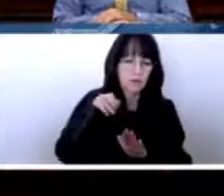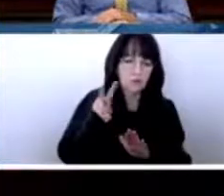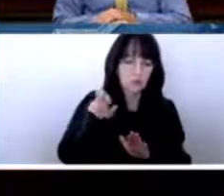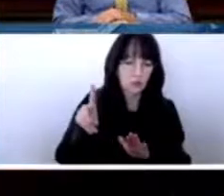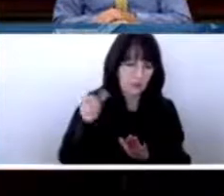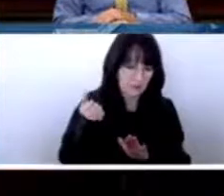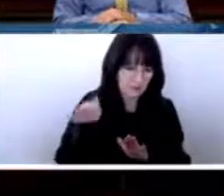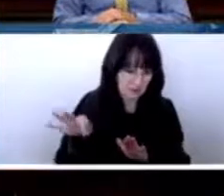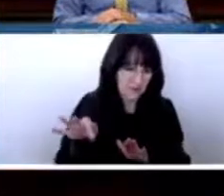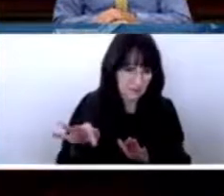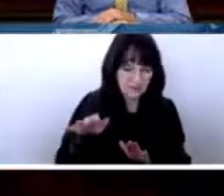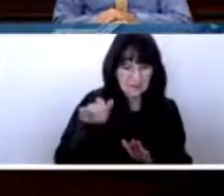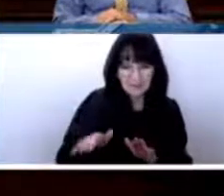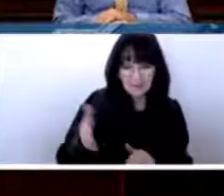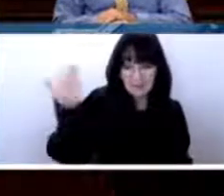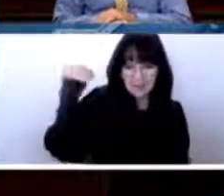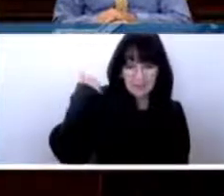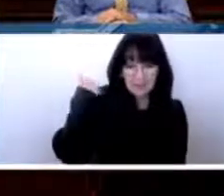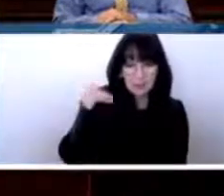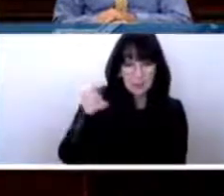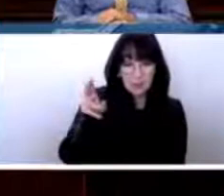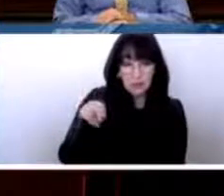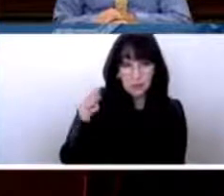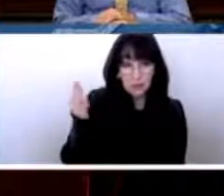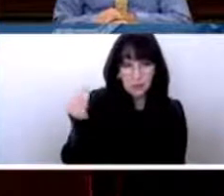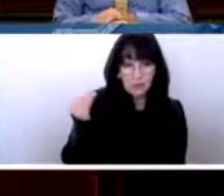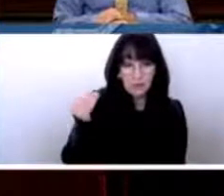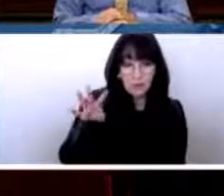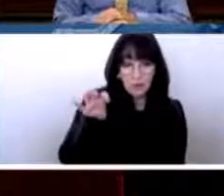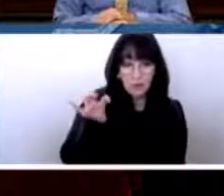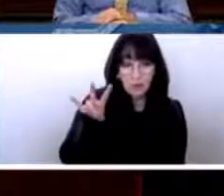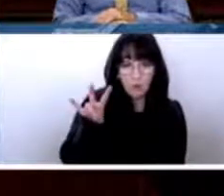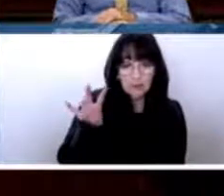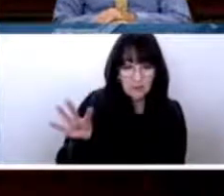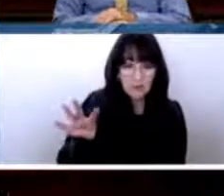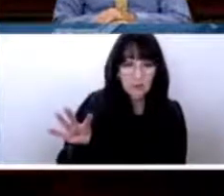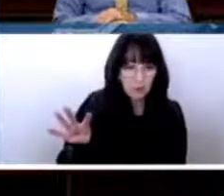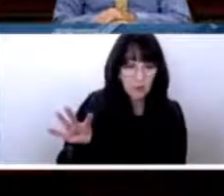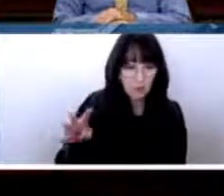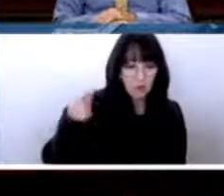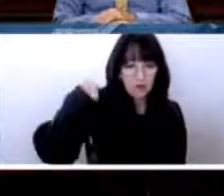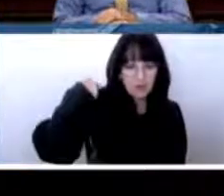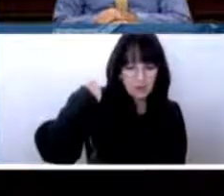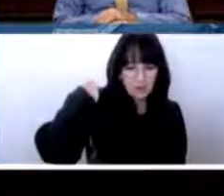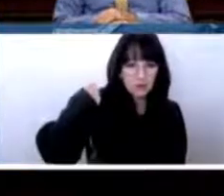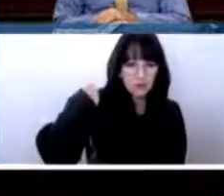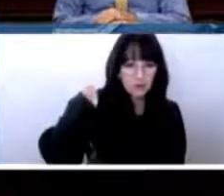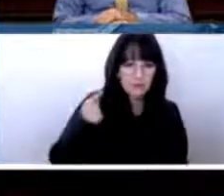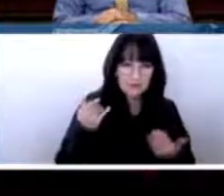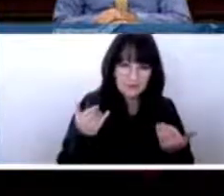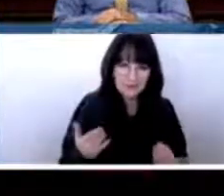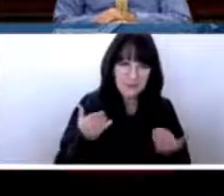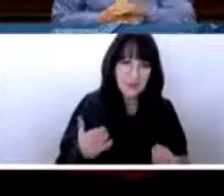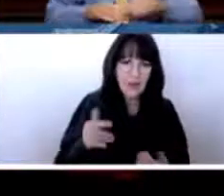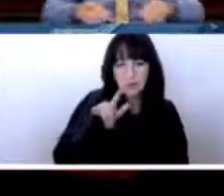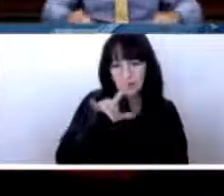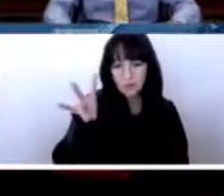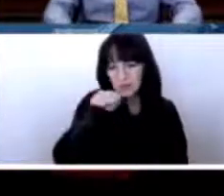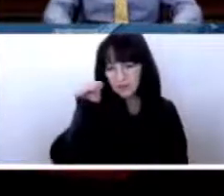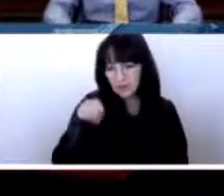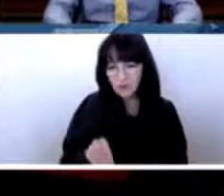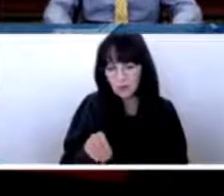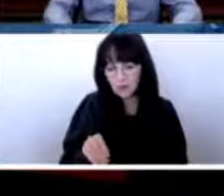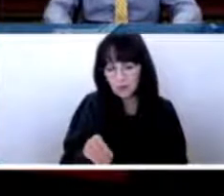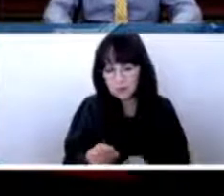January the 14th at 474. So we're 25%, 27% higher than we were back